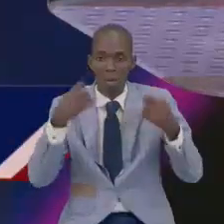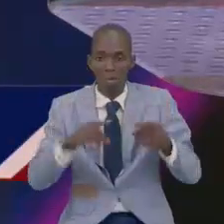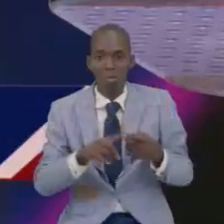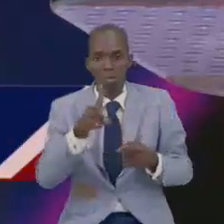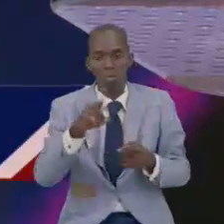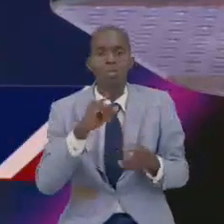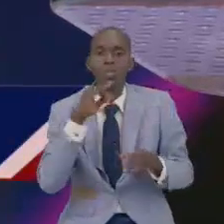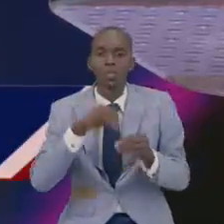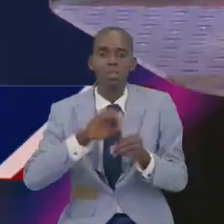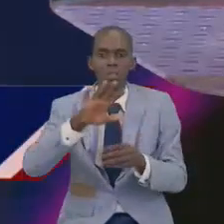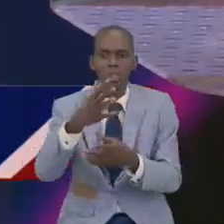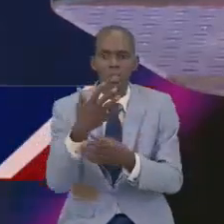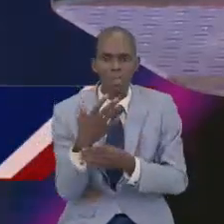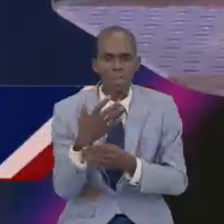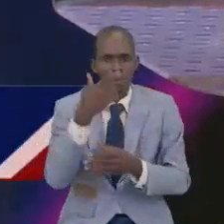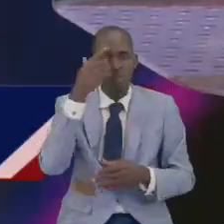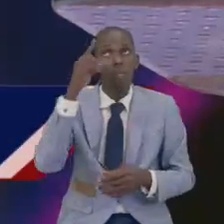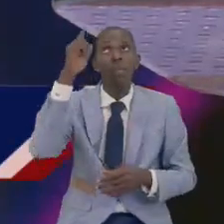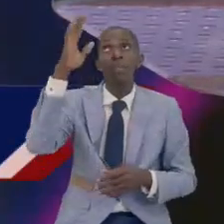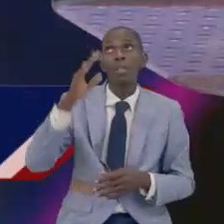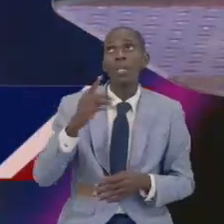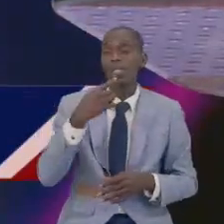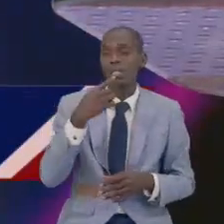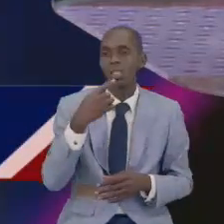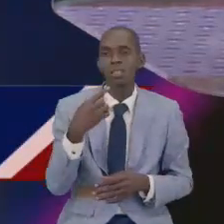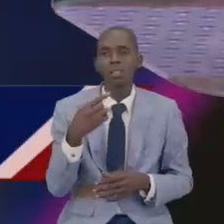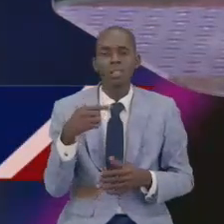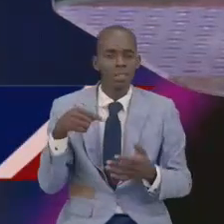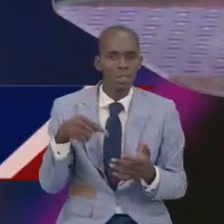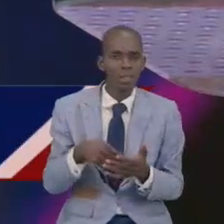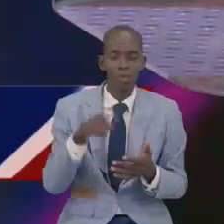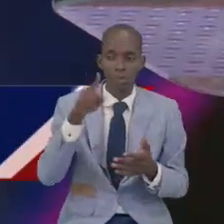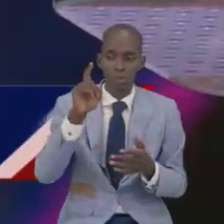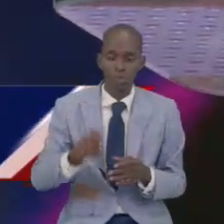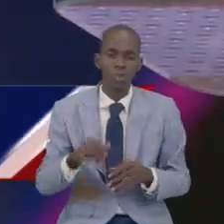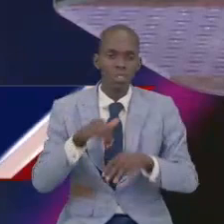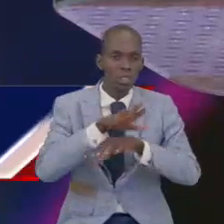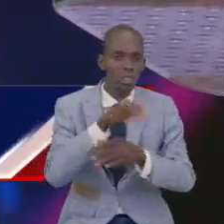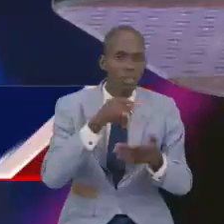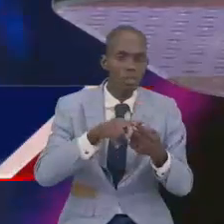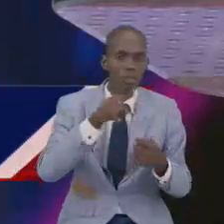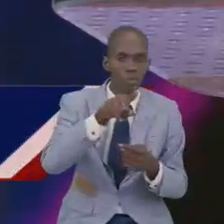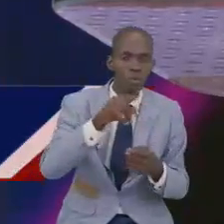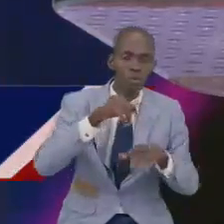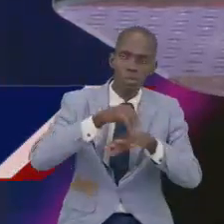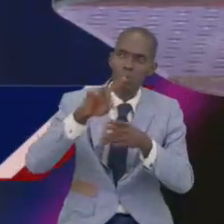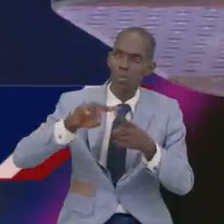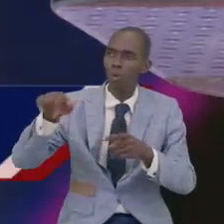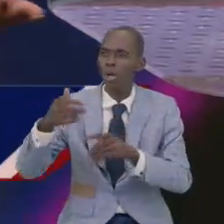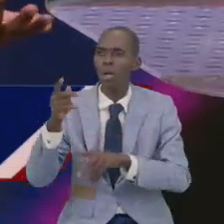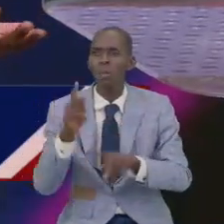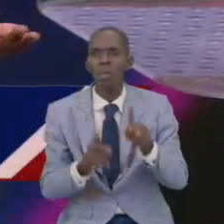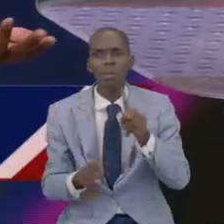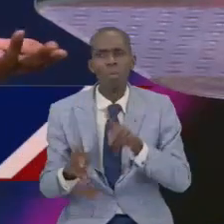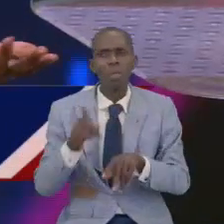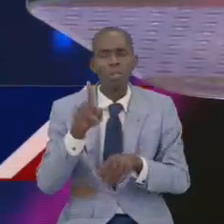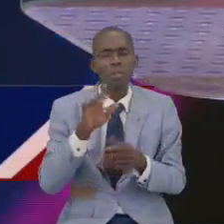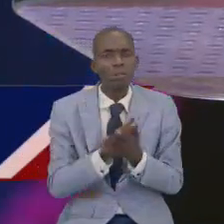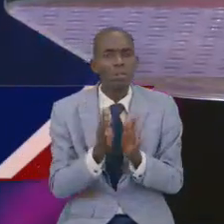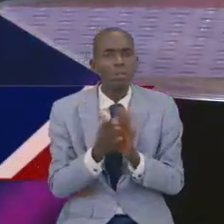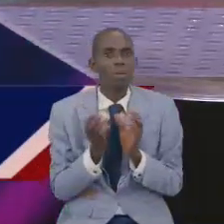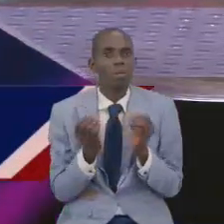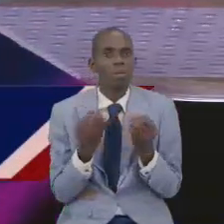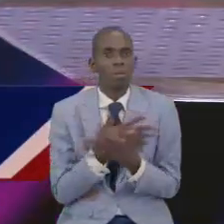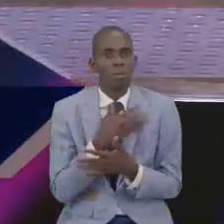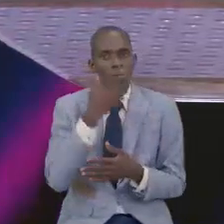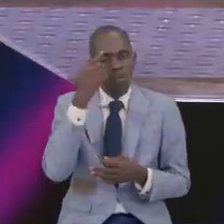is in your hand. Because God said, this thing I've sent it to you, now send it to other people. And then you become afraid of that